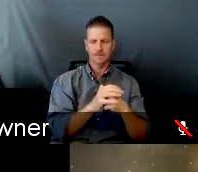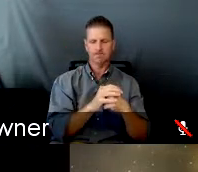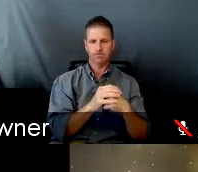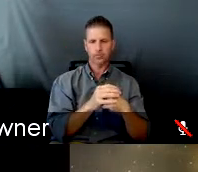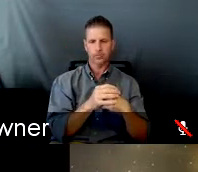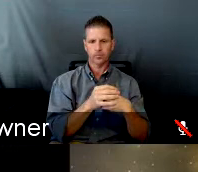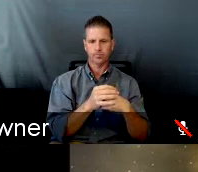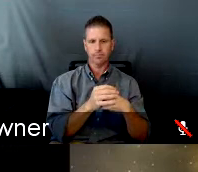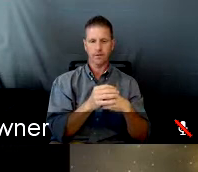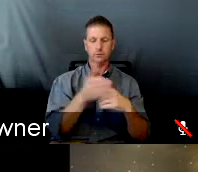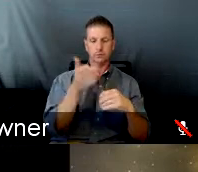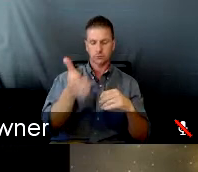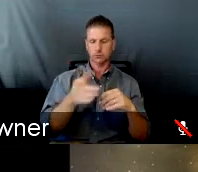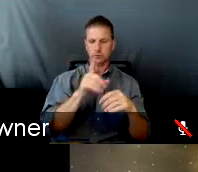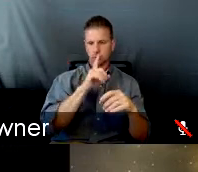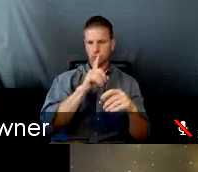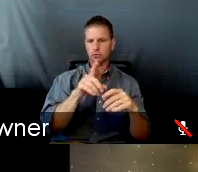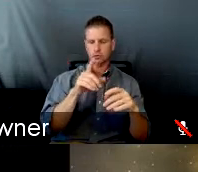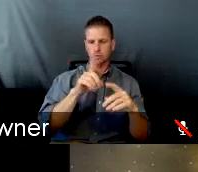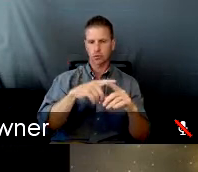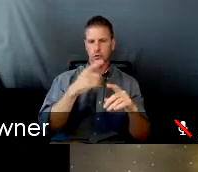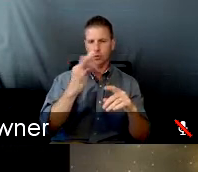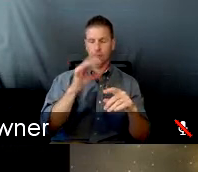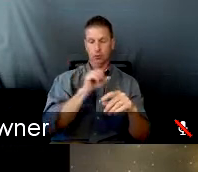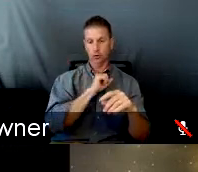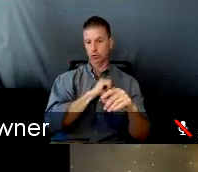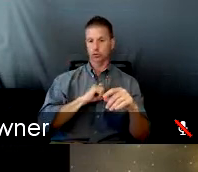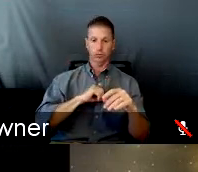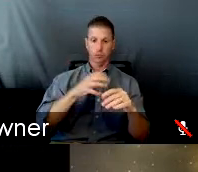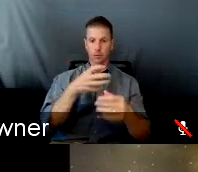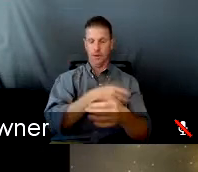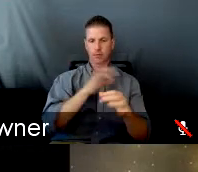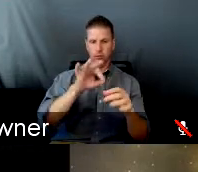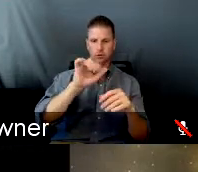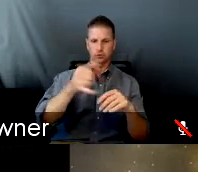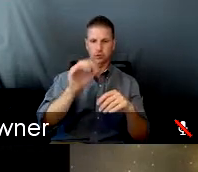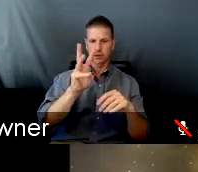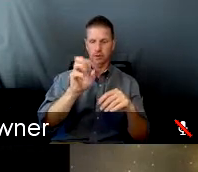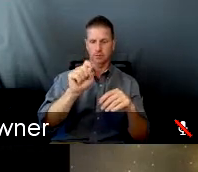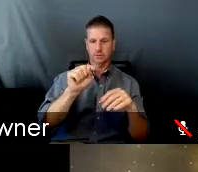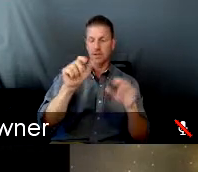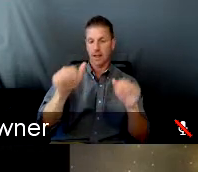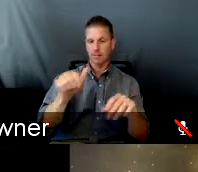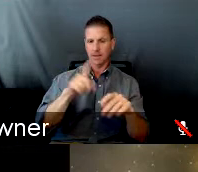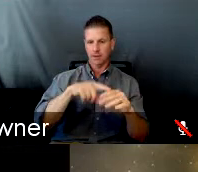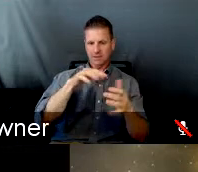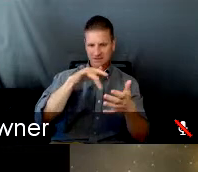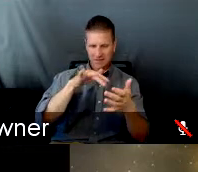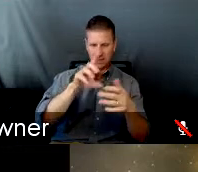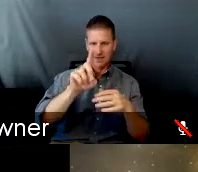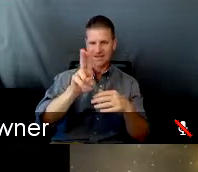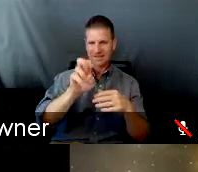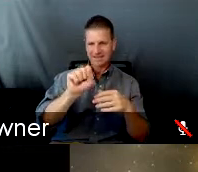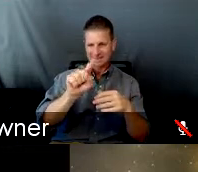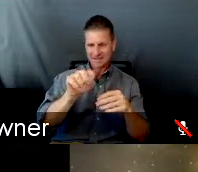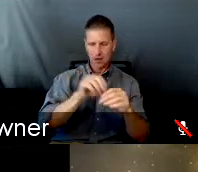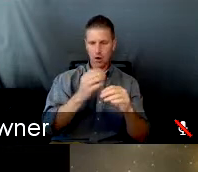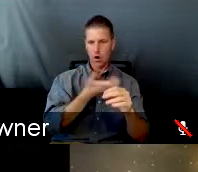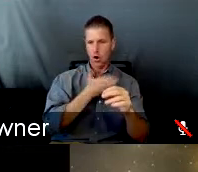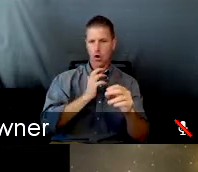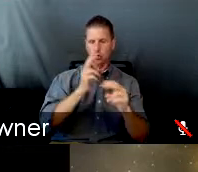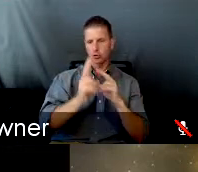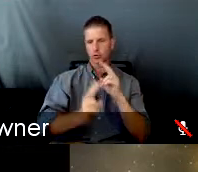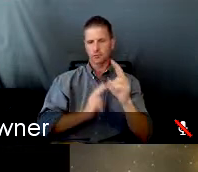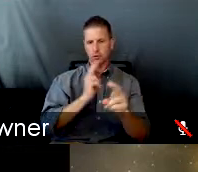So this really plays to one of the superpowers of JWST, which is the ability to study dust in our universe.